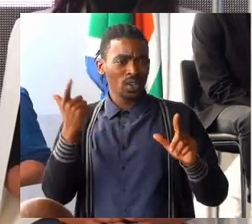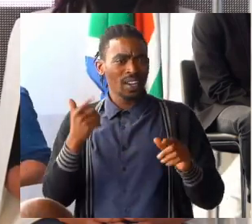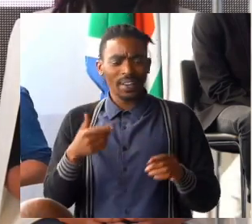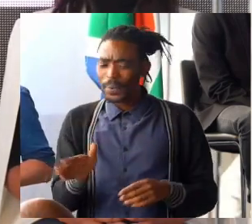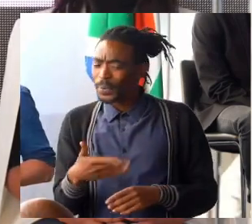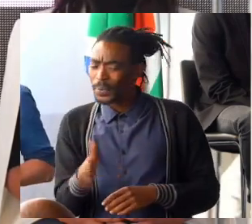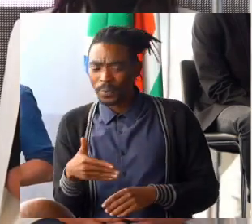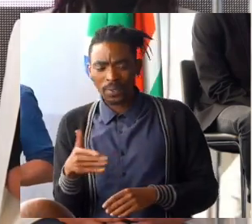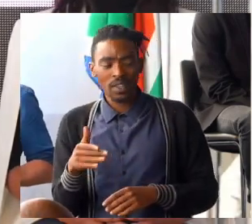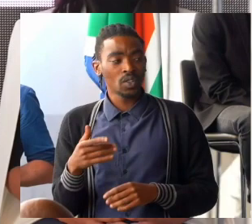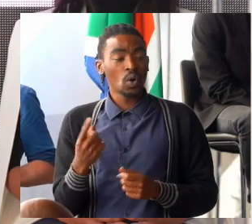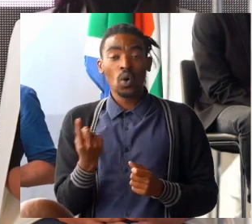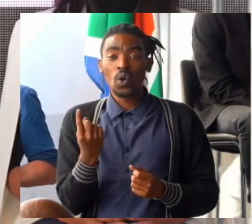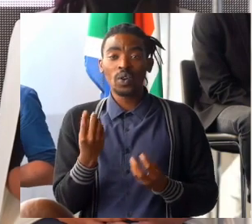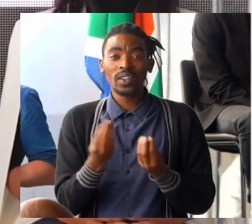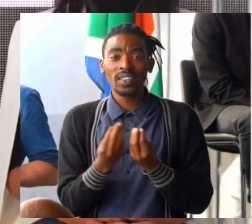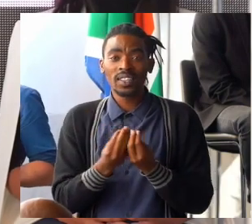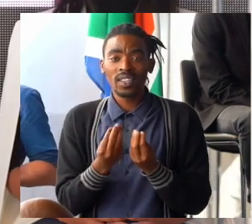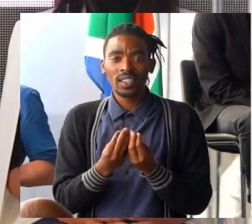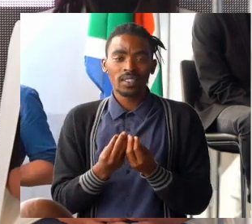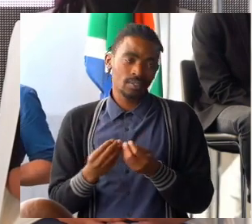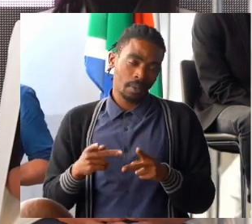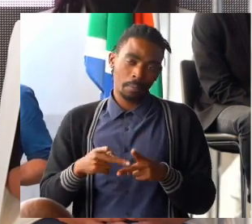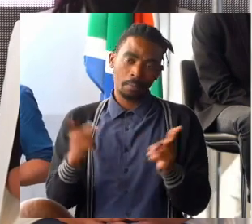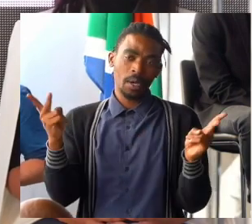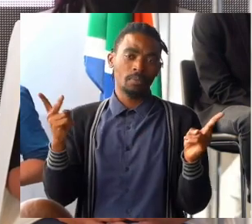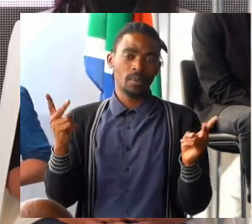because the only thing going is a public service.